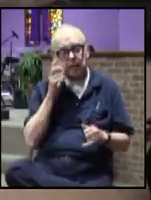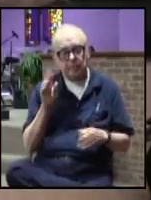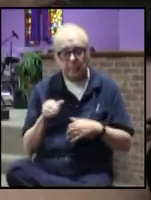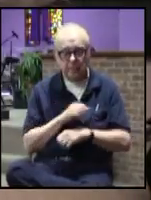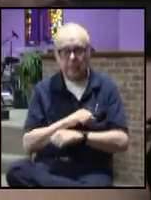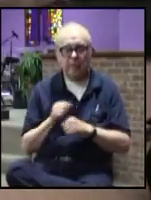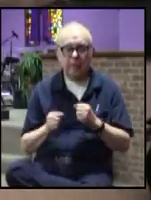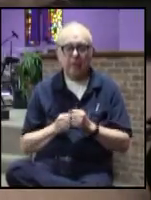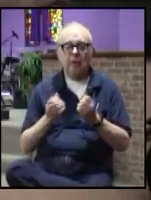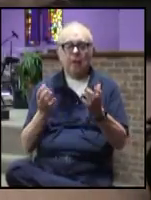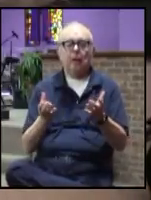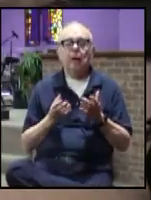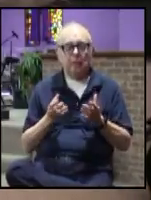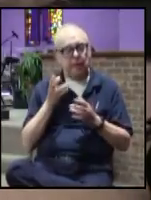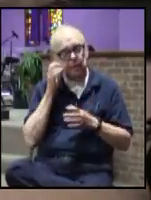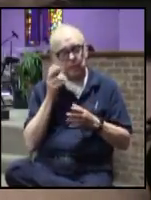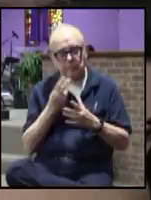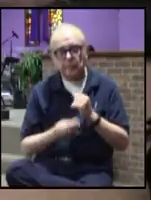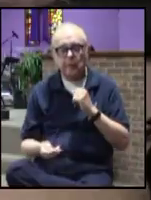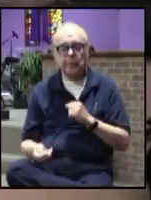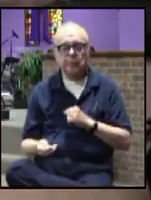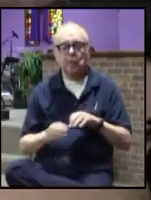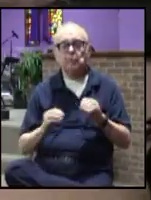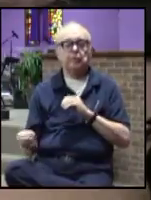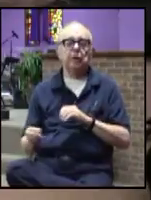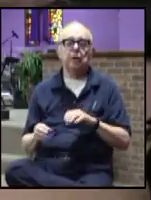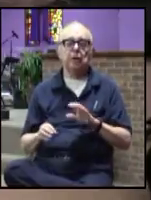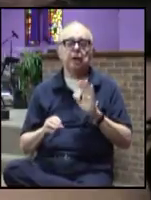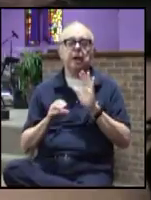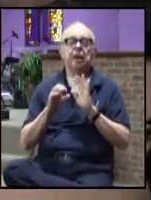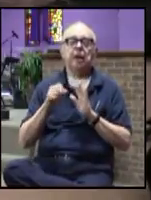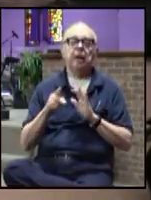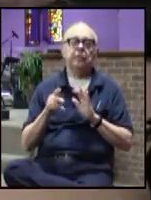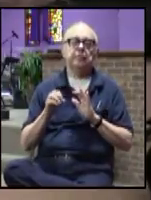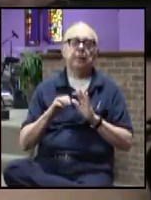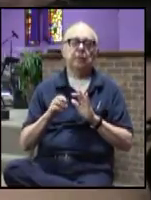hearing one side of it. I want to hear both, so put it on speaker, would you?